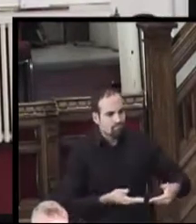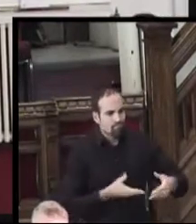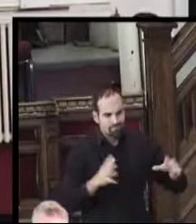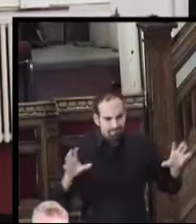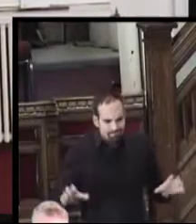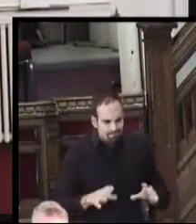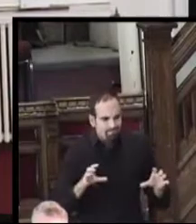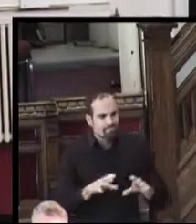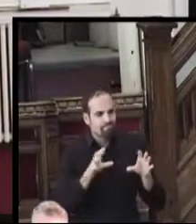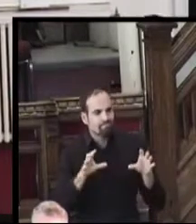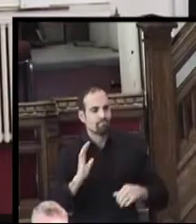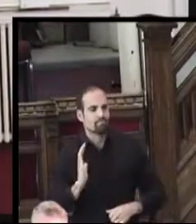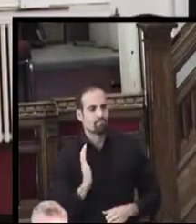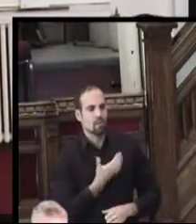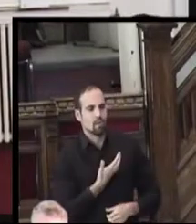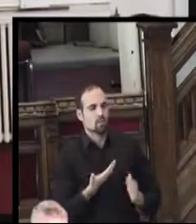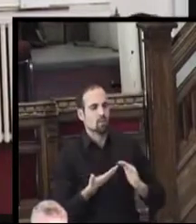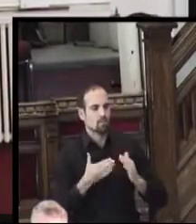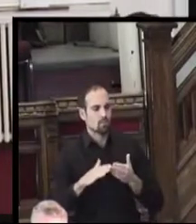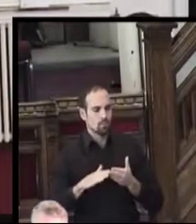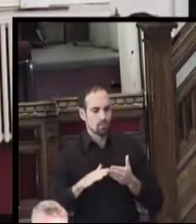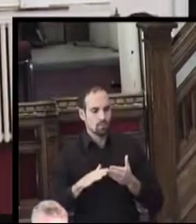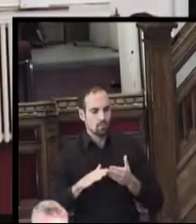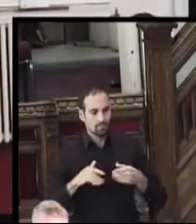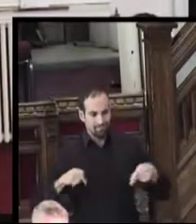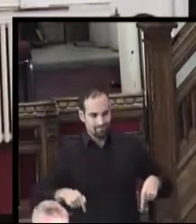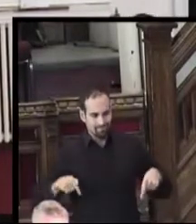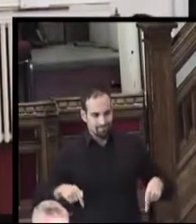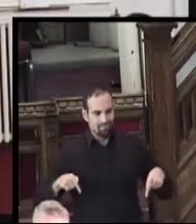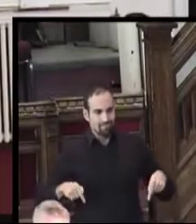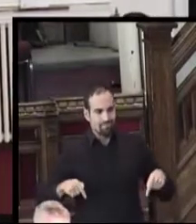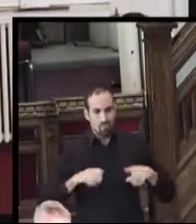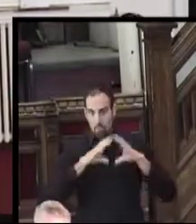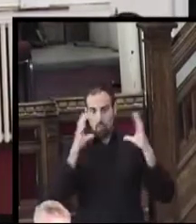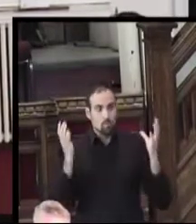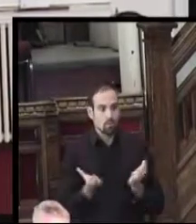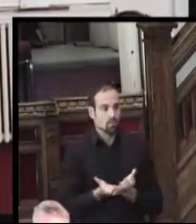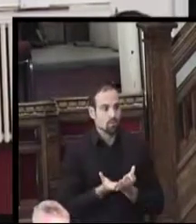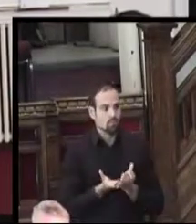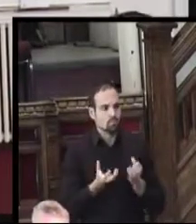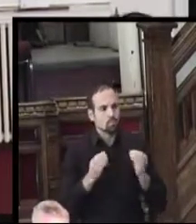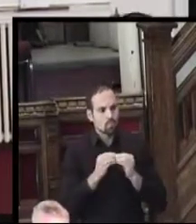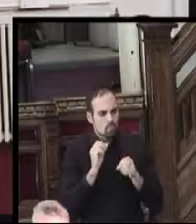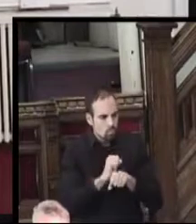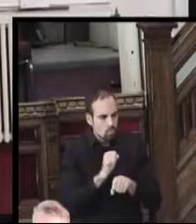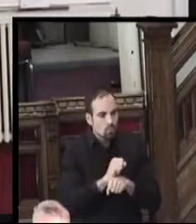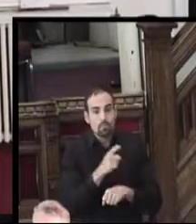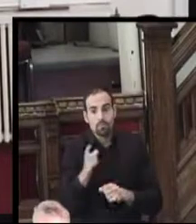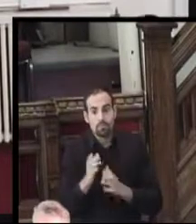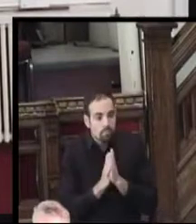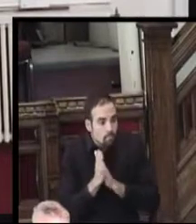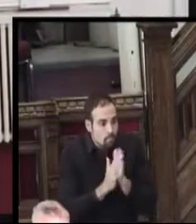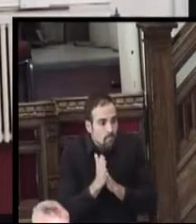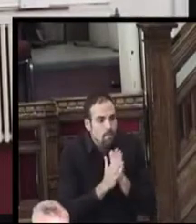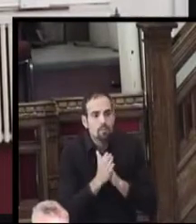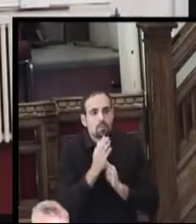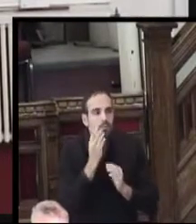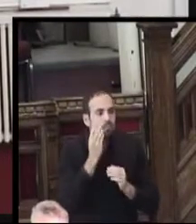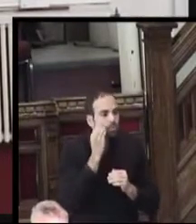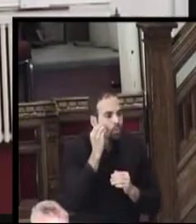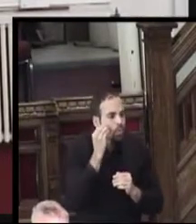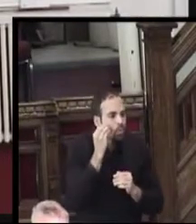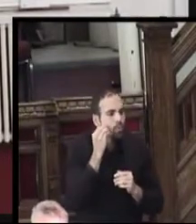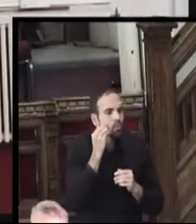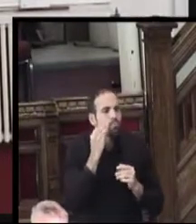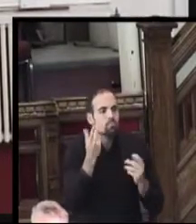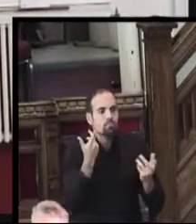our community, city, and world. So if you've got a passion for hunger action or homelessness or something else, let Bruce know what's on